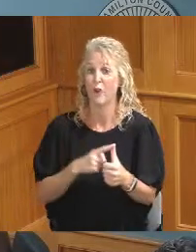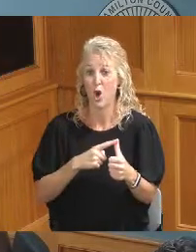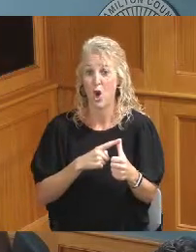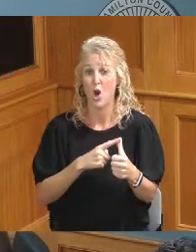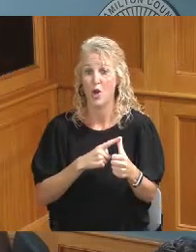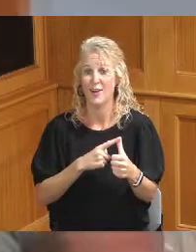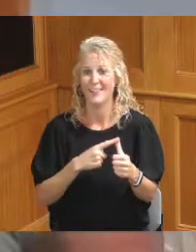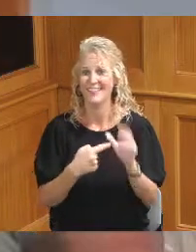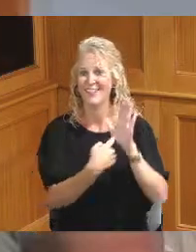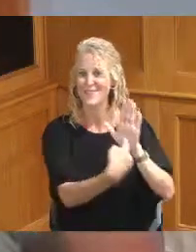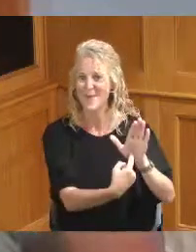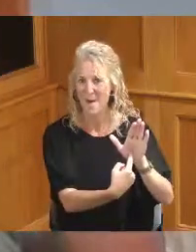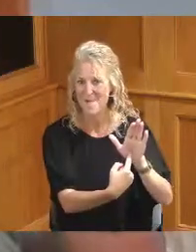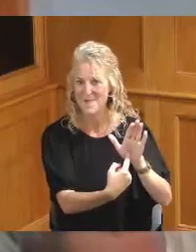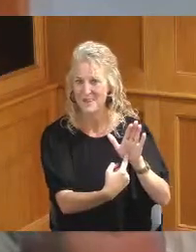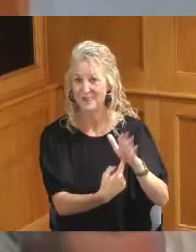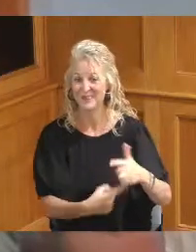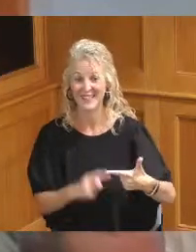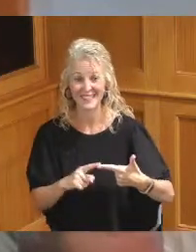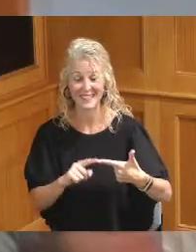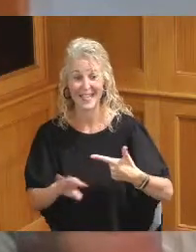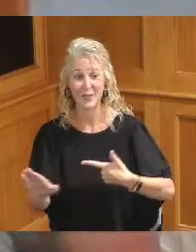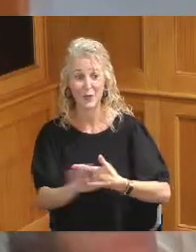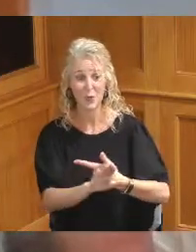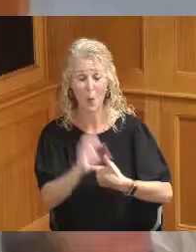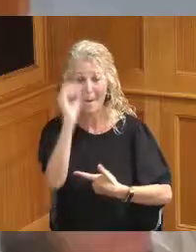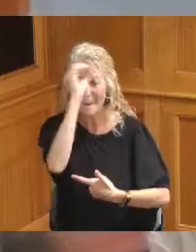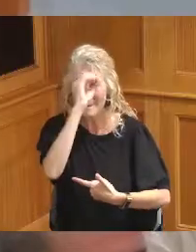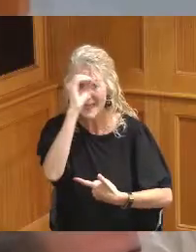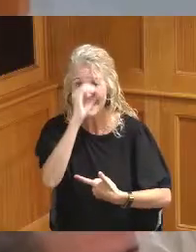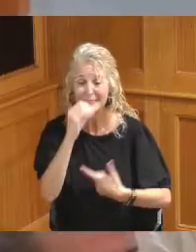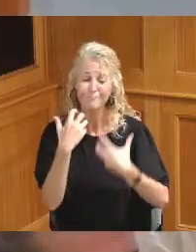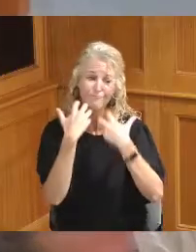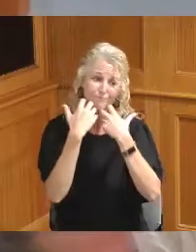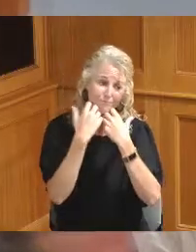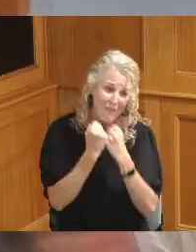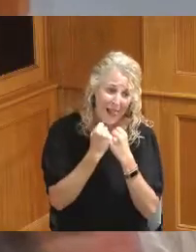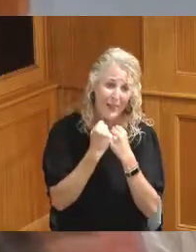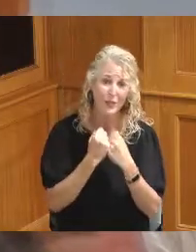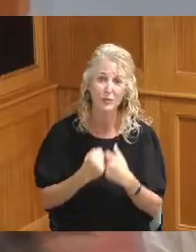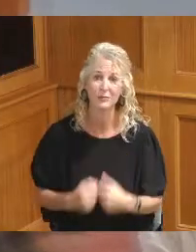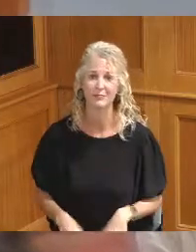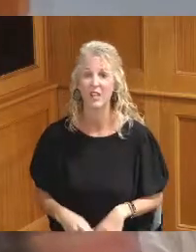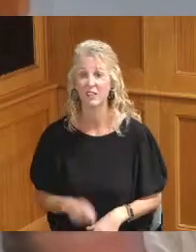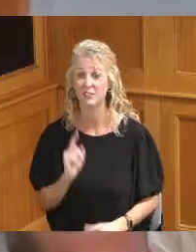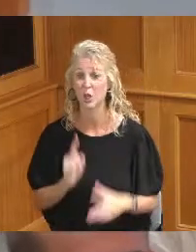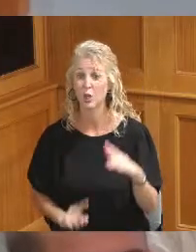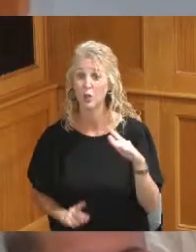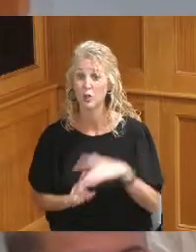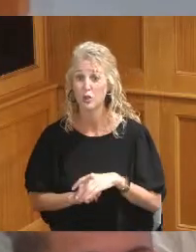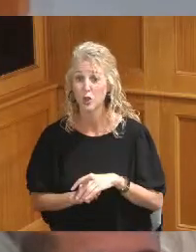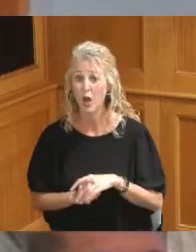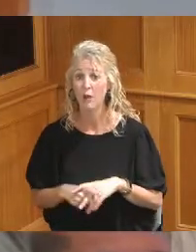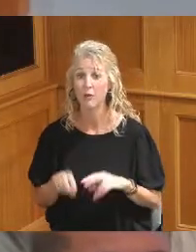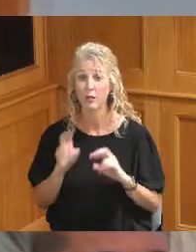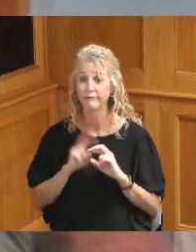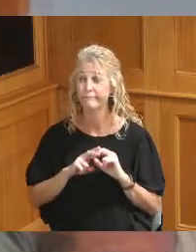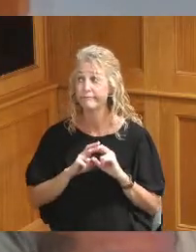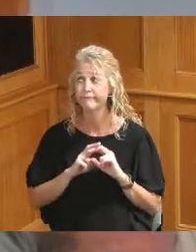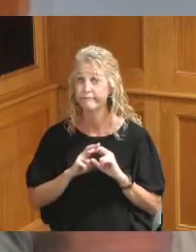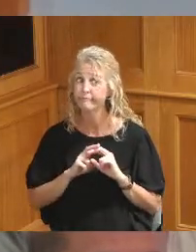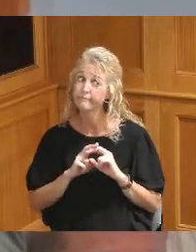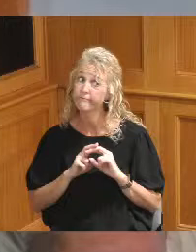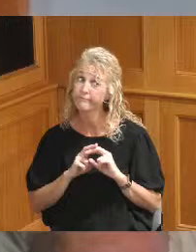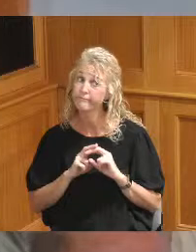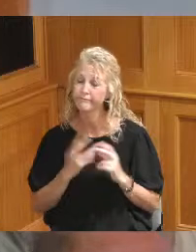also have to make them feel like that their voices are valid and they're actually being heard. It's one thing to be called to the table. It's another thing to just be sitting there at the table twiddling your thumbs.